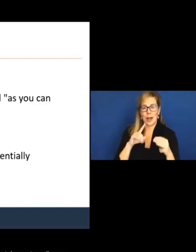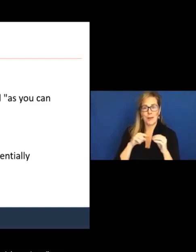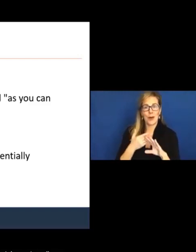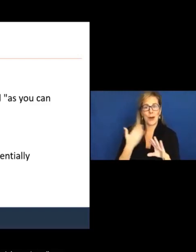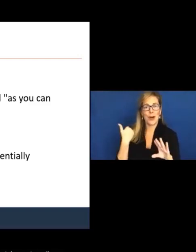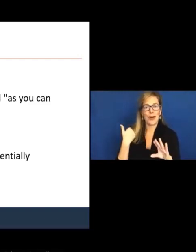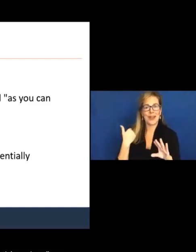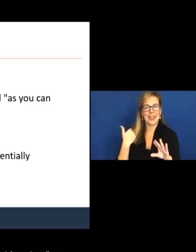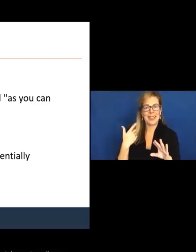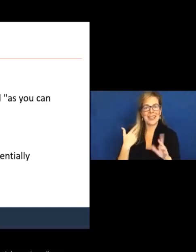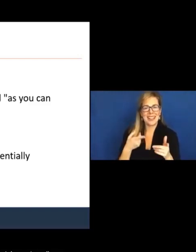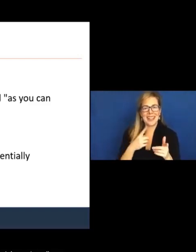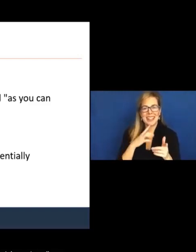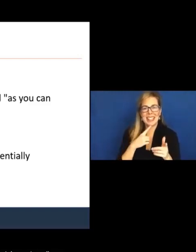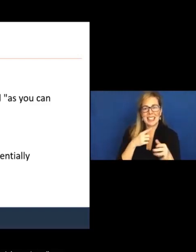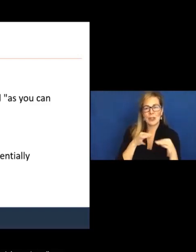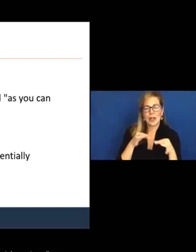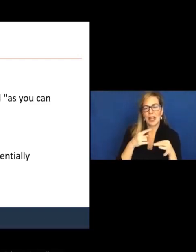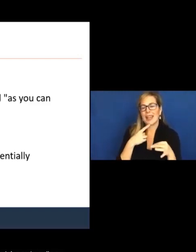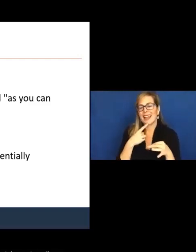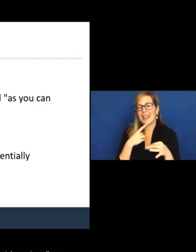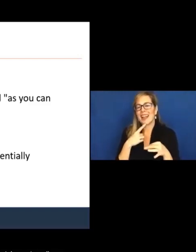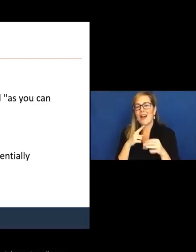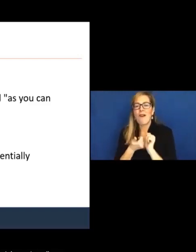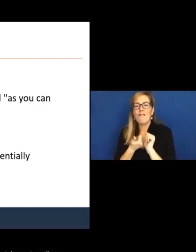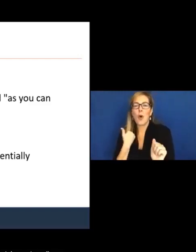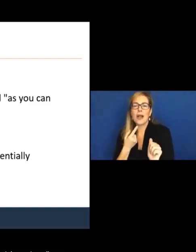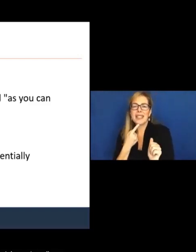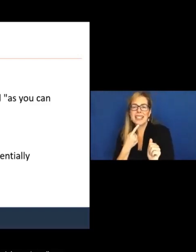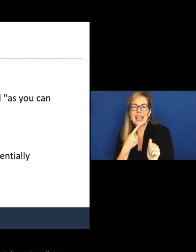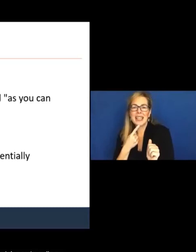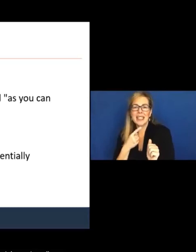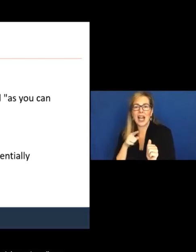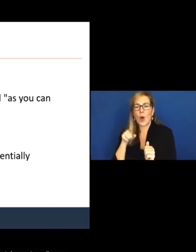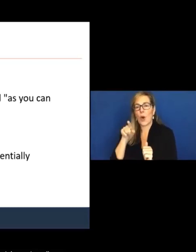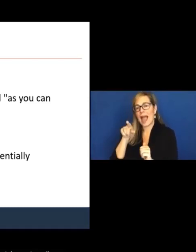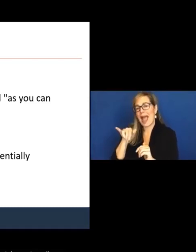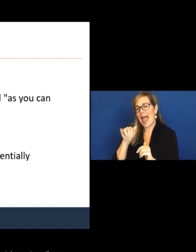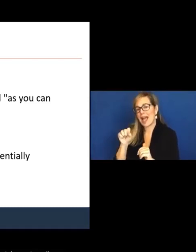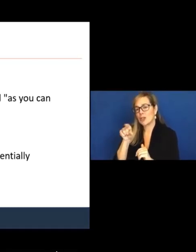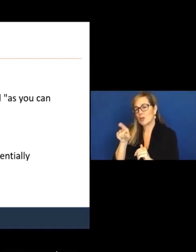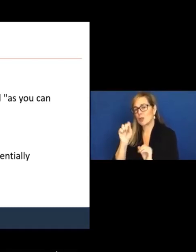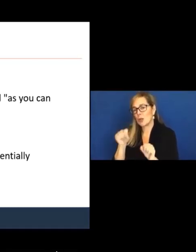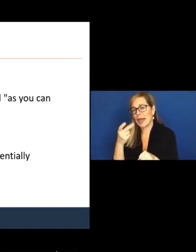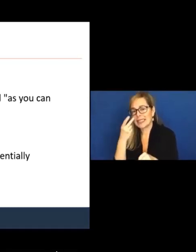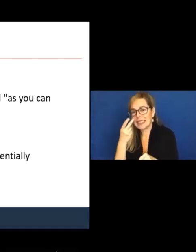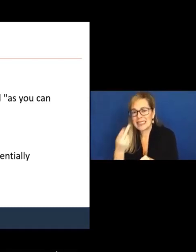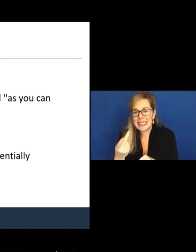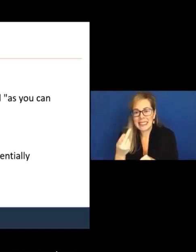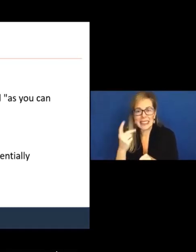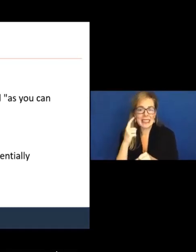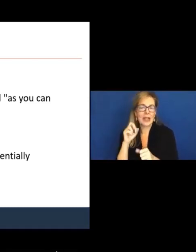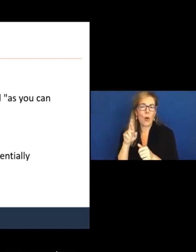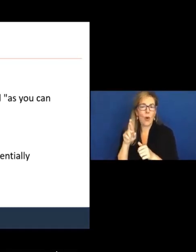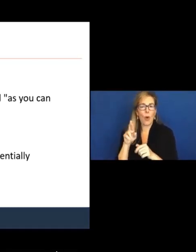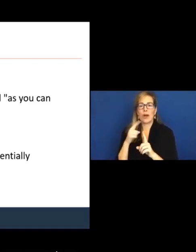avoid saying for those, or as you can see, or as you can hear. That's not